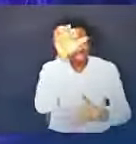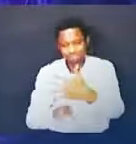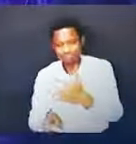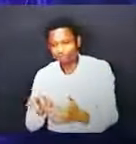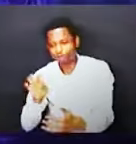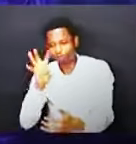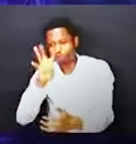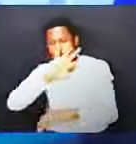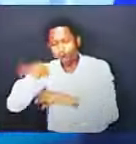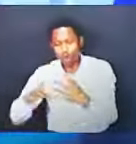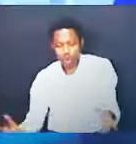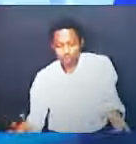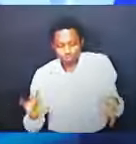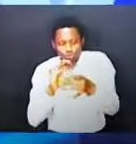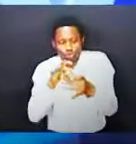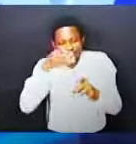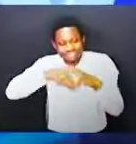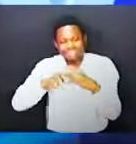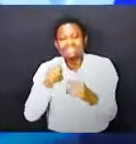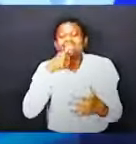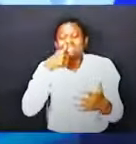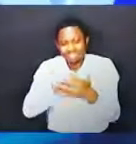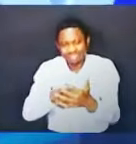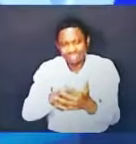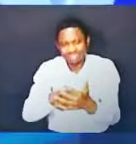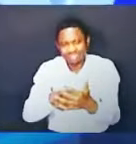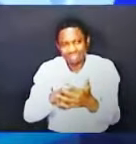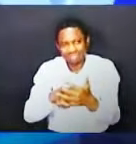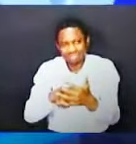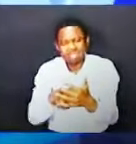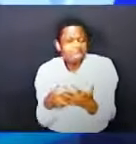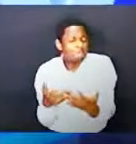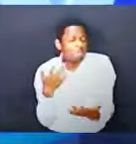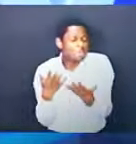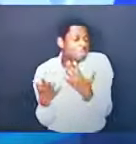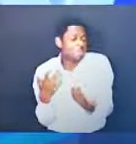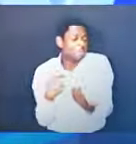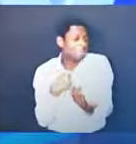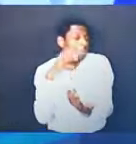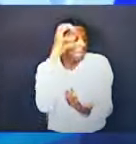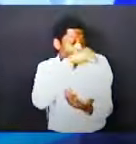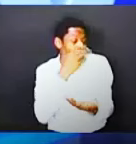21, this one should have been maybe verse 22.